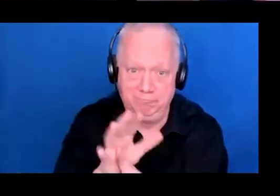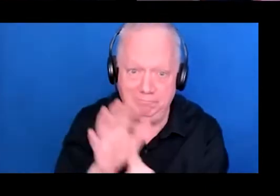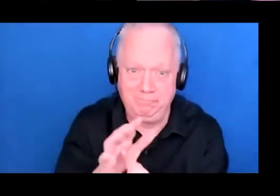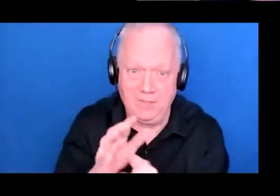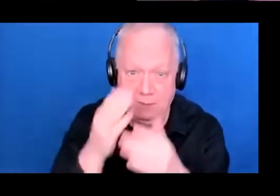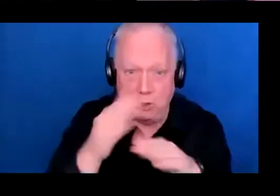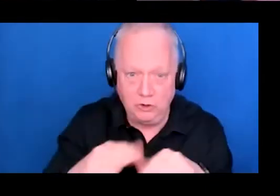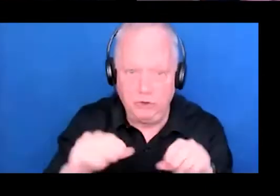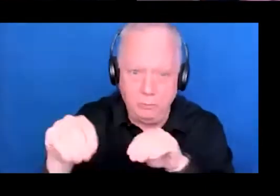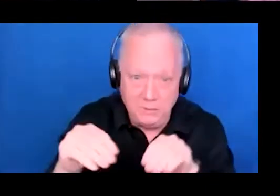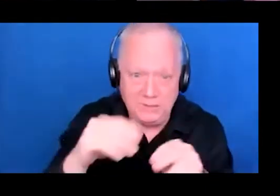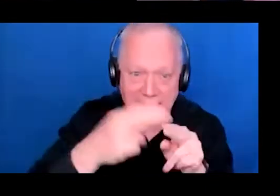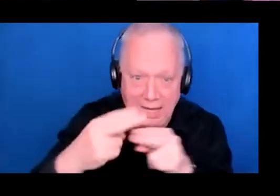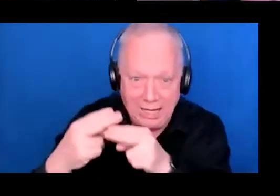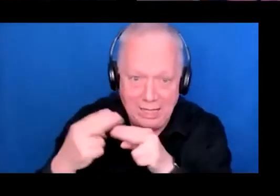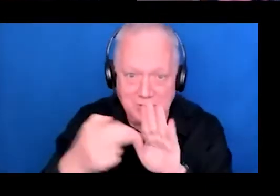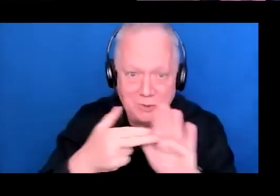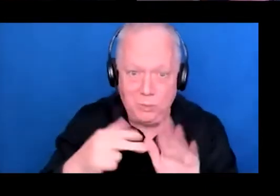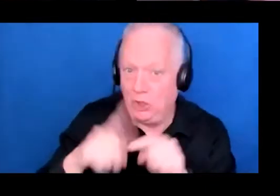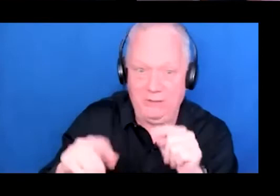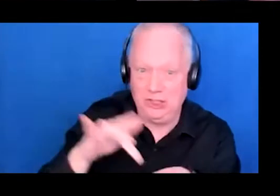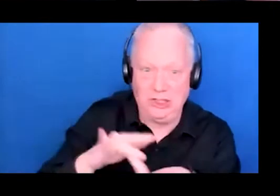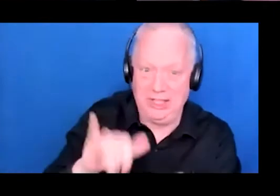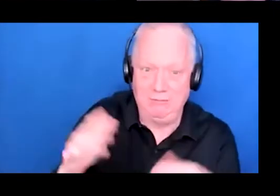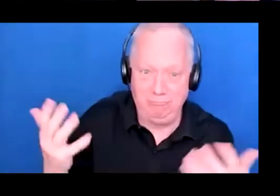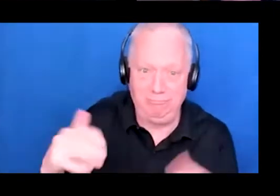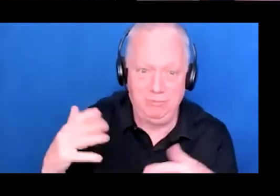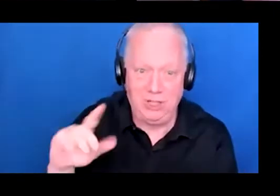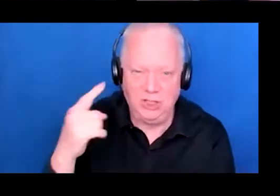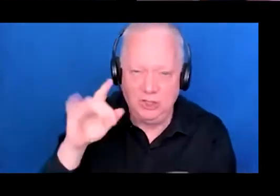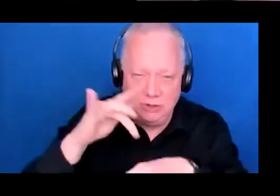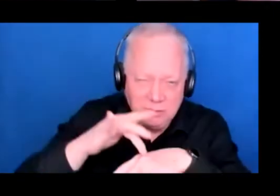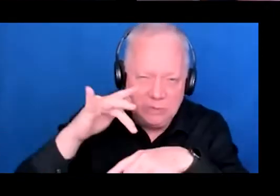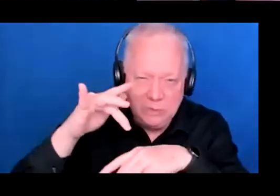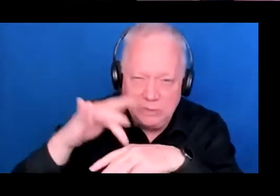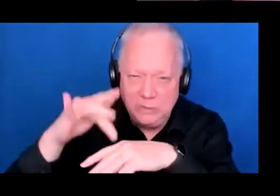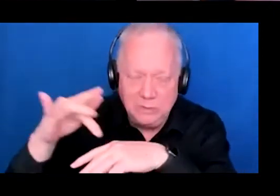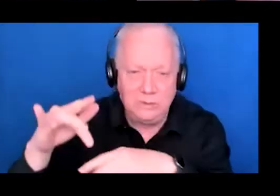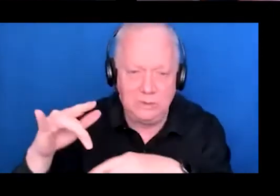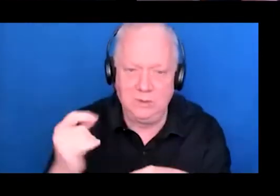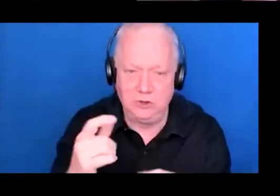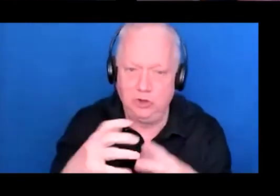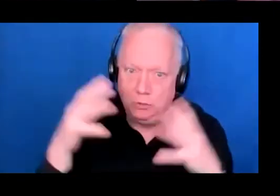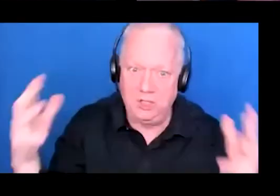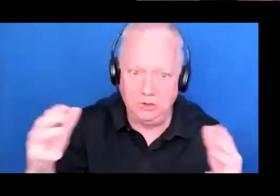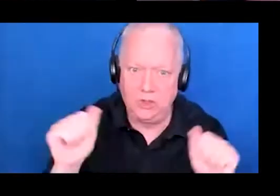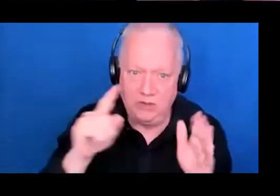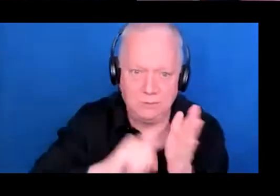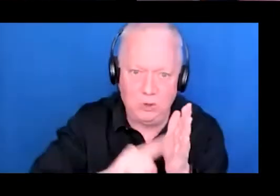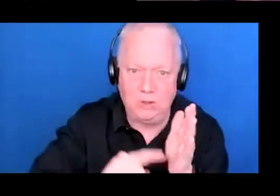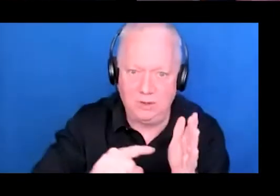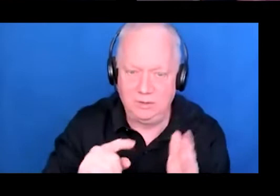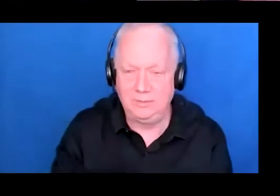into movements and names and everything like that. And we couldn't even touch that. Like, we could only just show little bits of it. So there's so much that we could have explored with Bill.